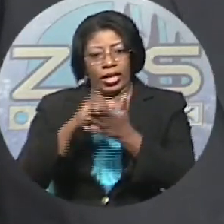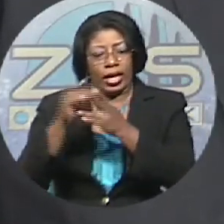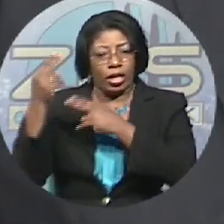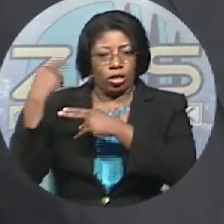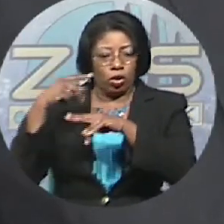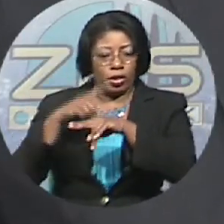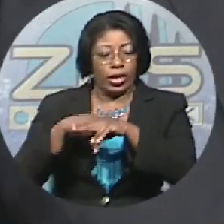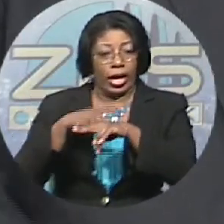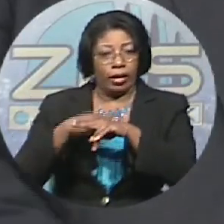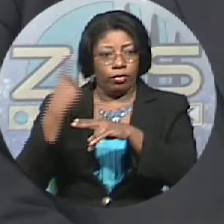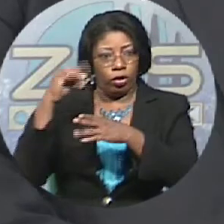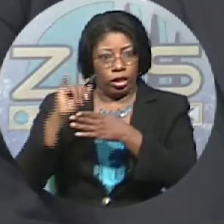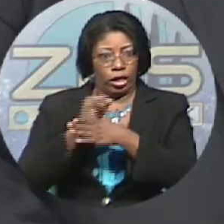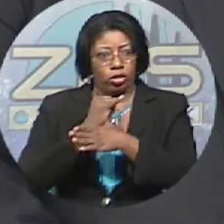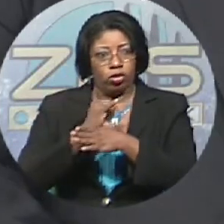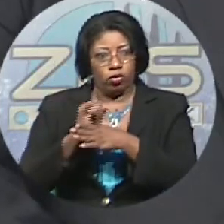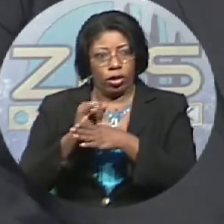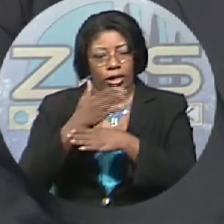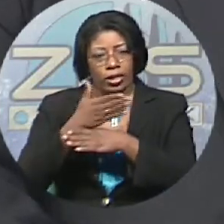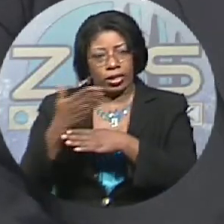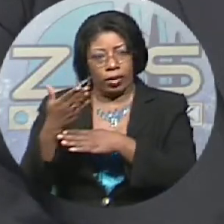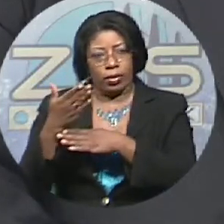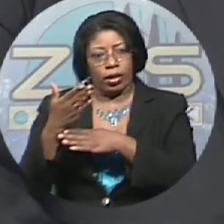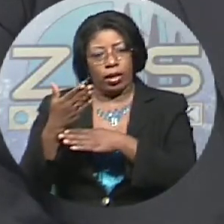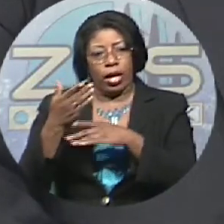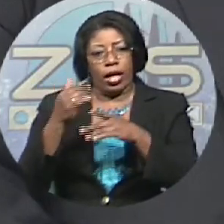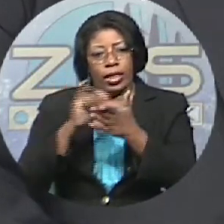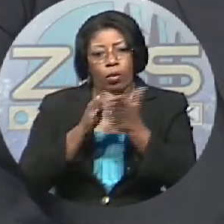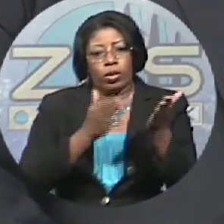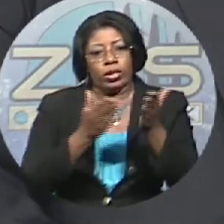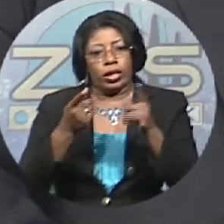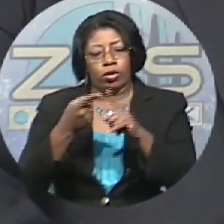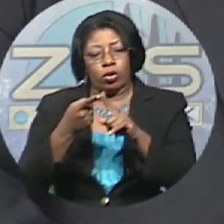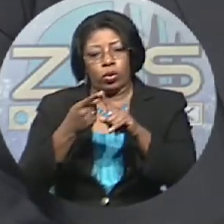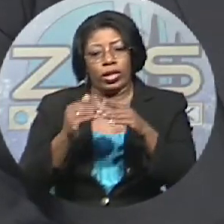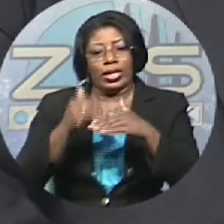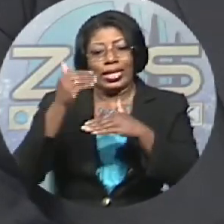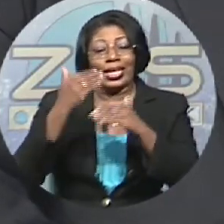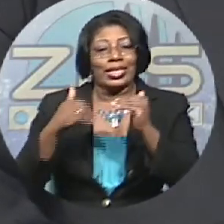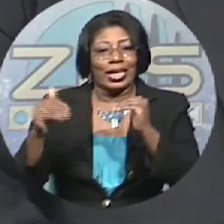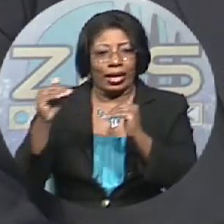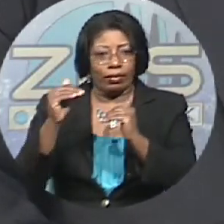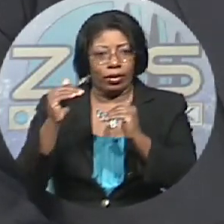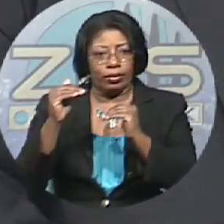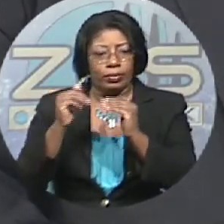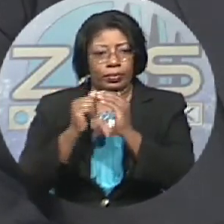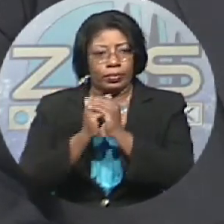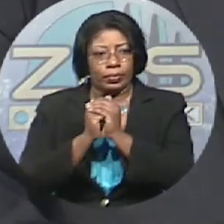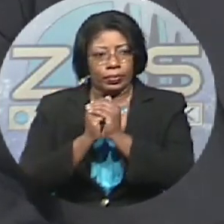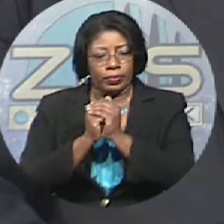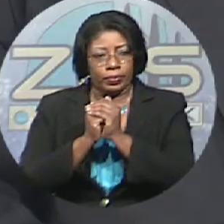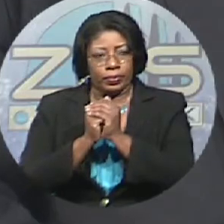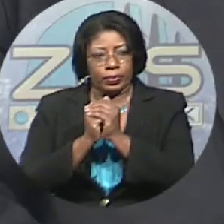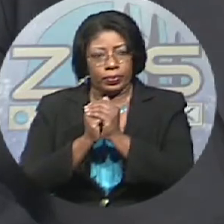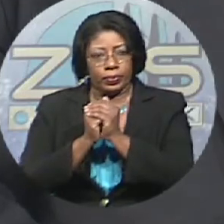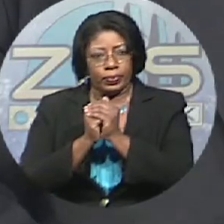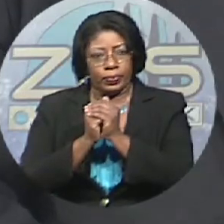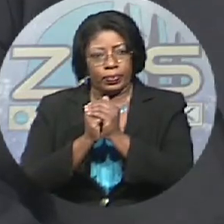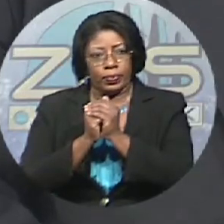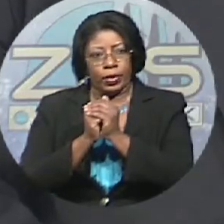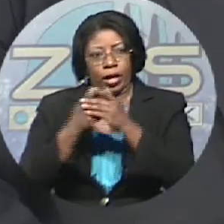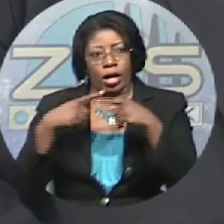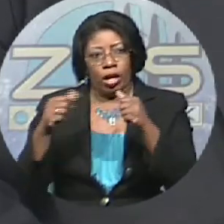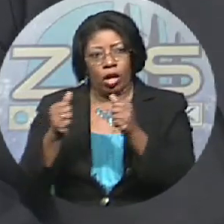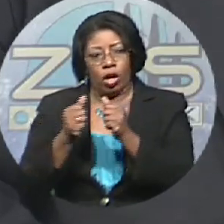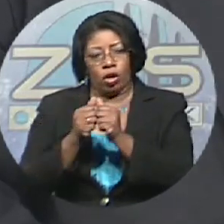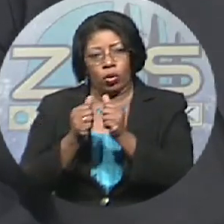time for the industry, and it is something that will propel them to the next level. Darnell Osborne, president of the Bahamas Institute of Chartered Accountants, along